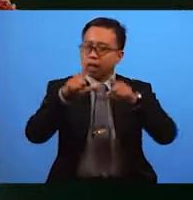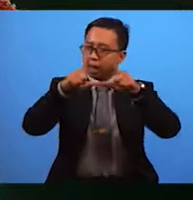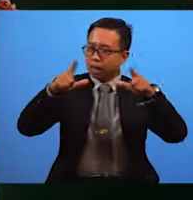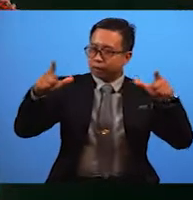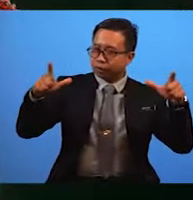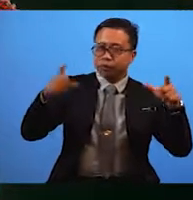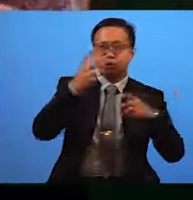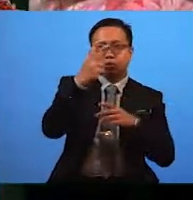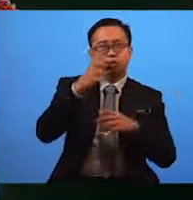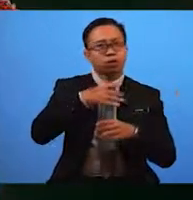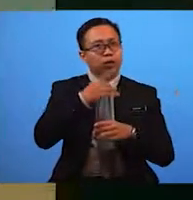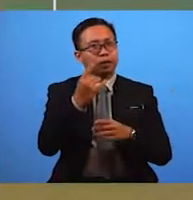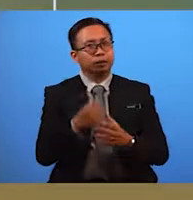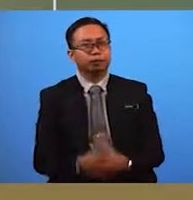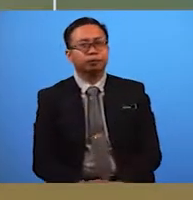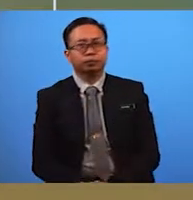like.